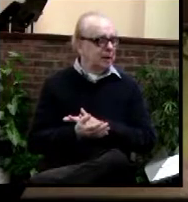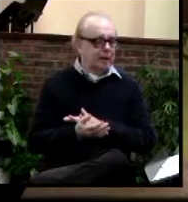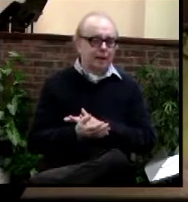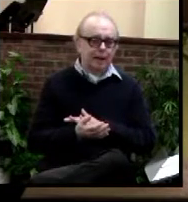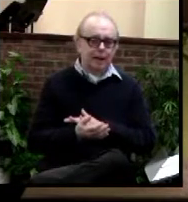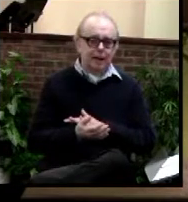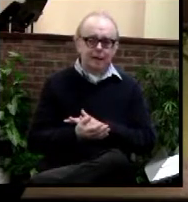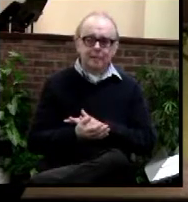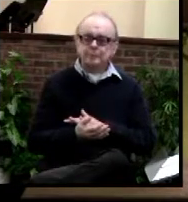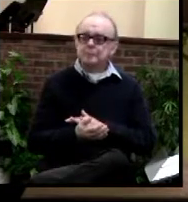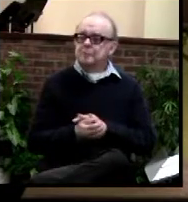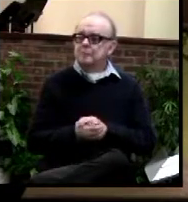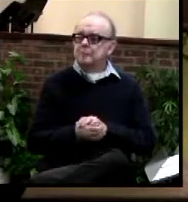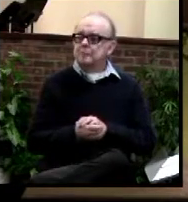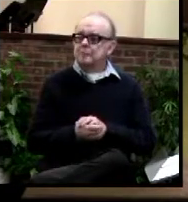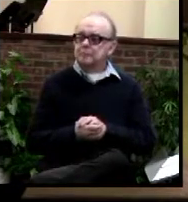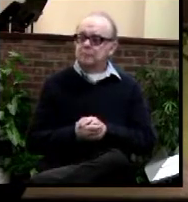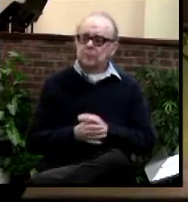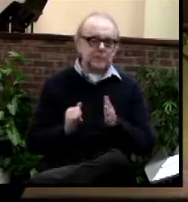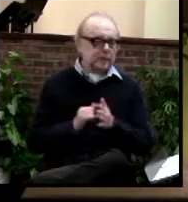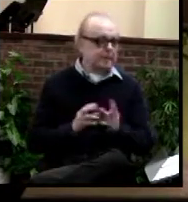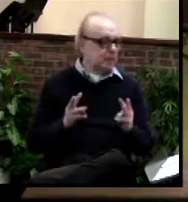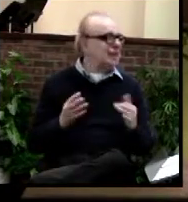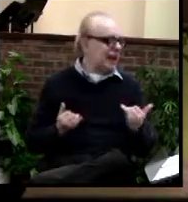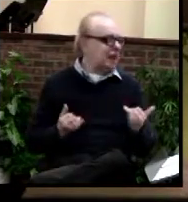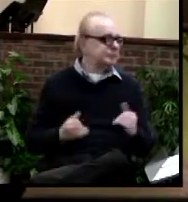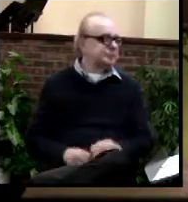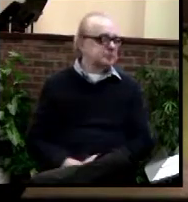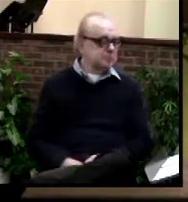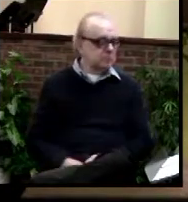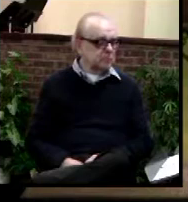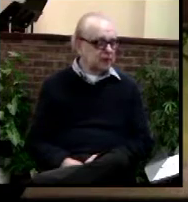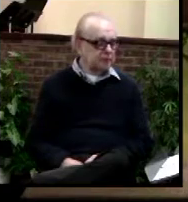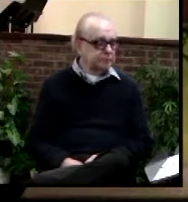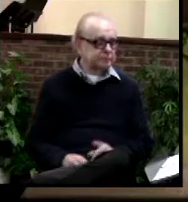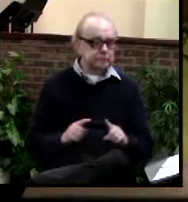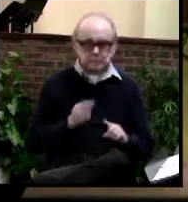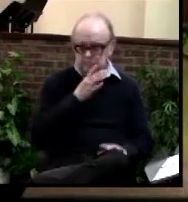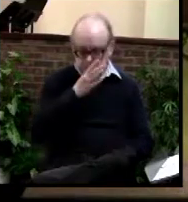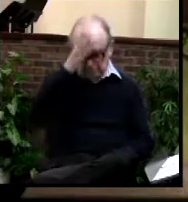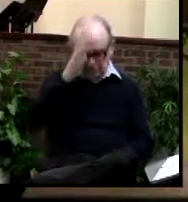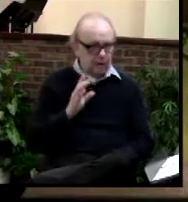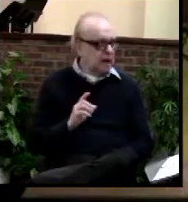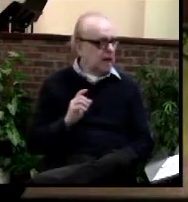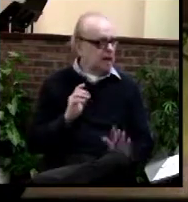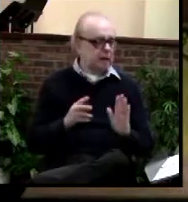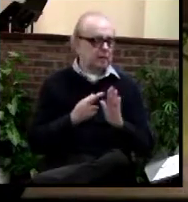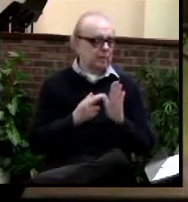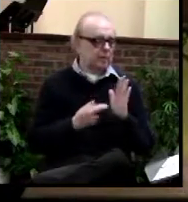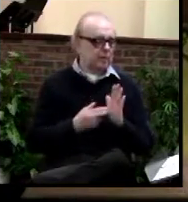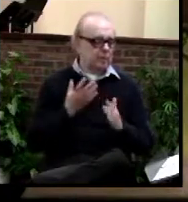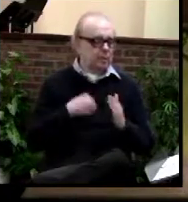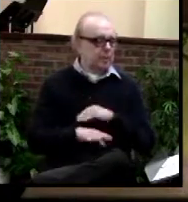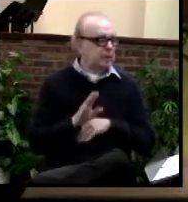They didn't do that. That's the way it is today. But my mom and dad had a certain rule. You had to be in by a